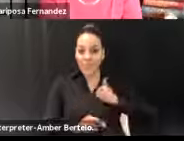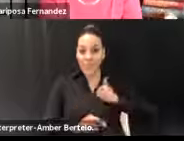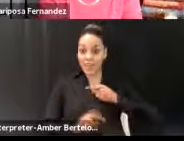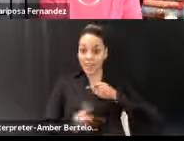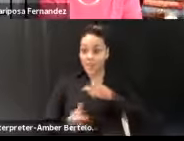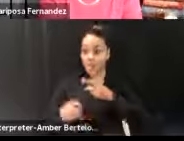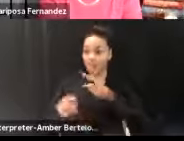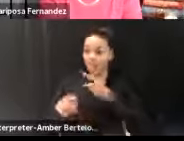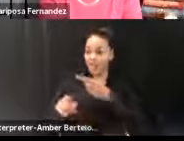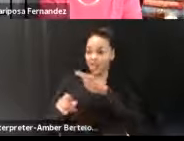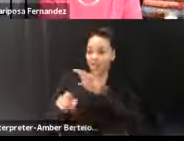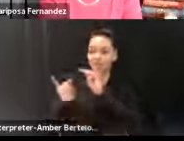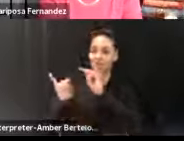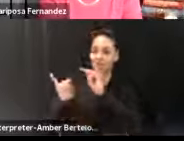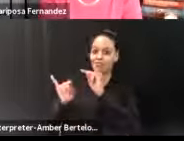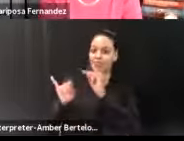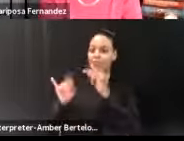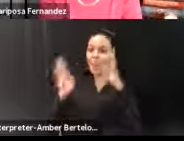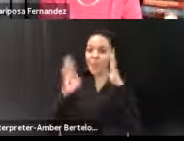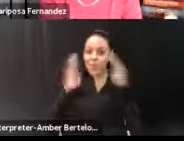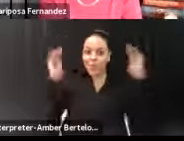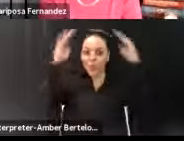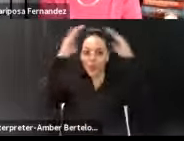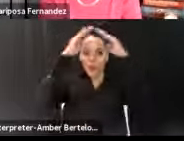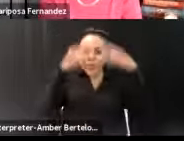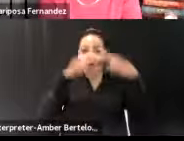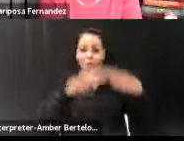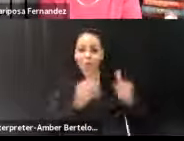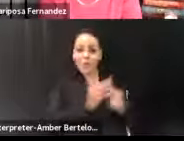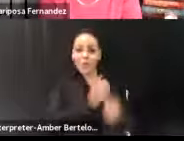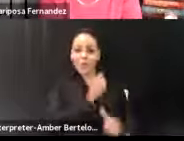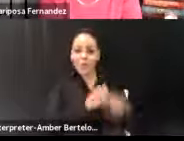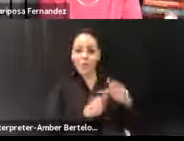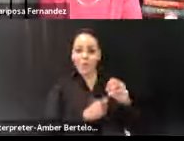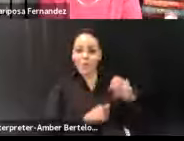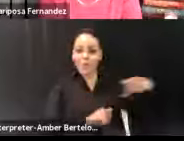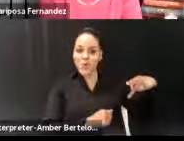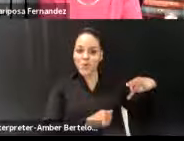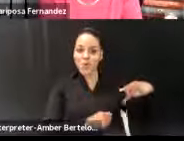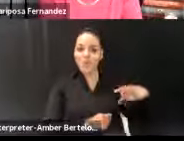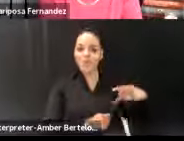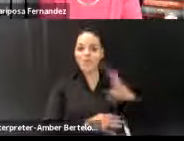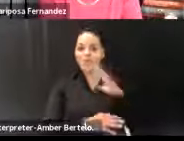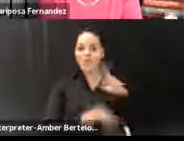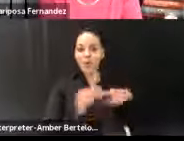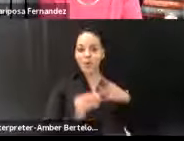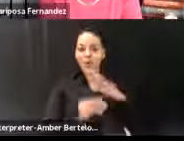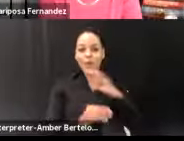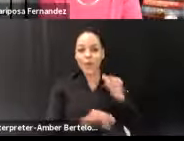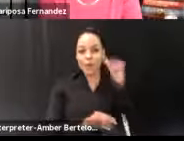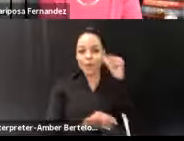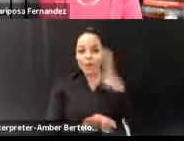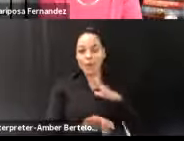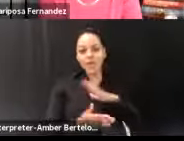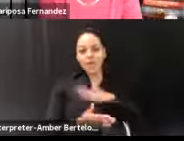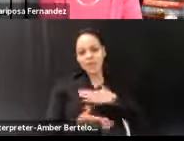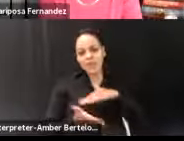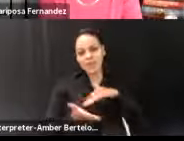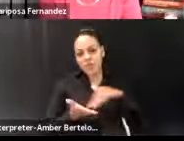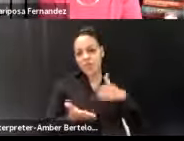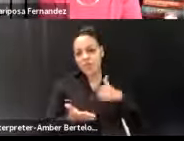him poop, right? And she was talking about an old man's, and forgive me for anyone who finds this